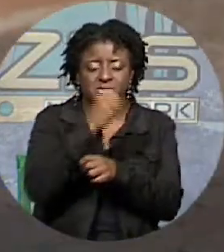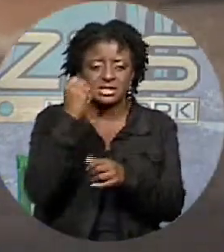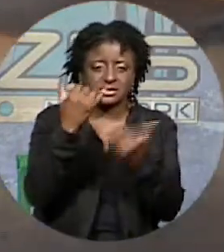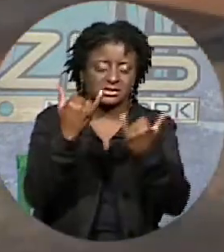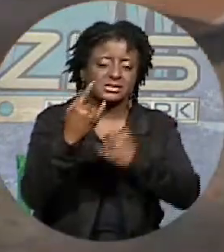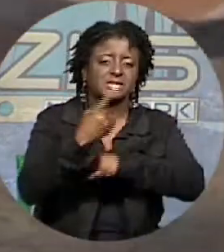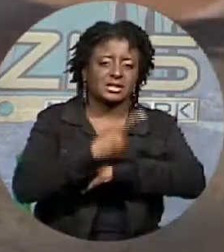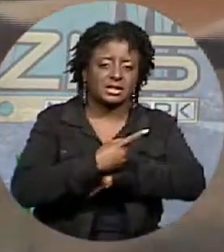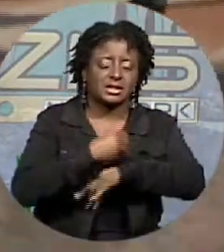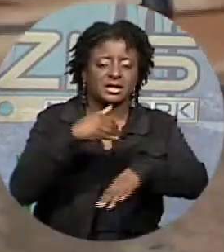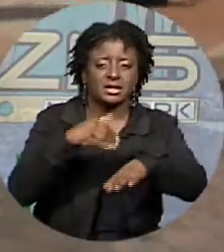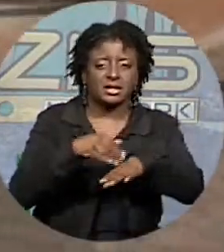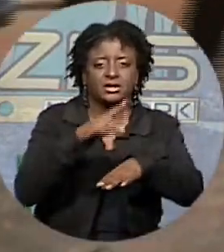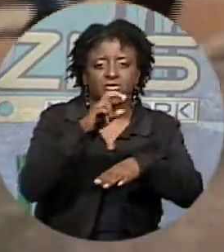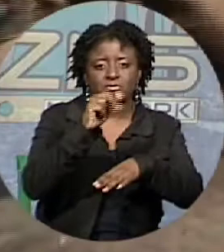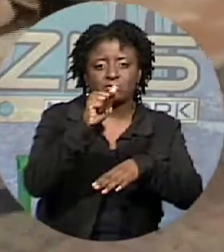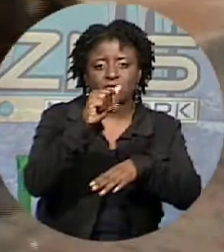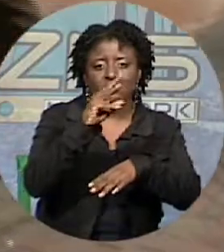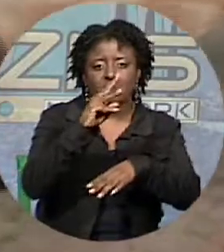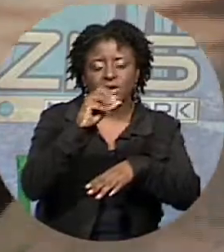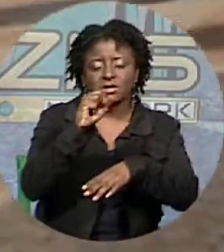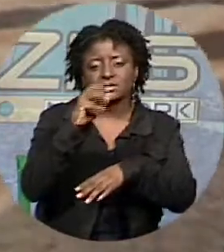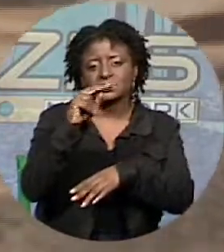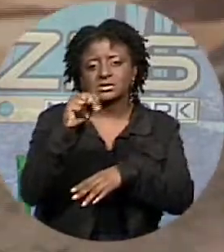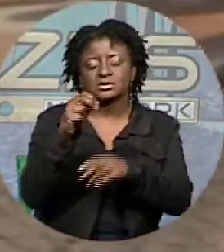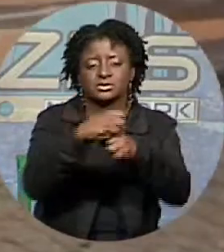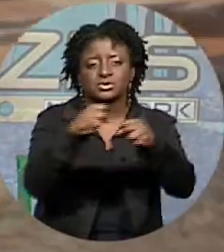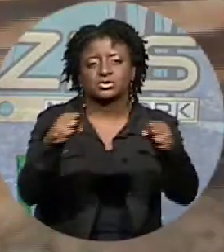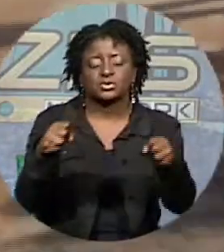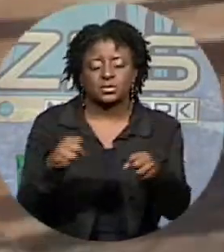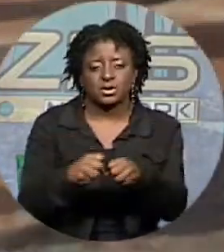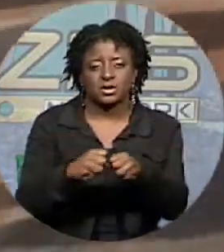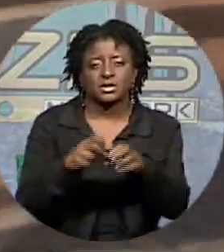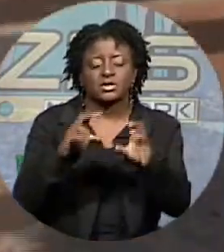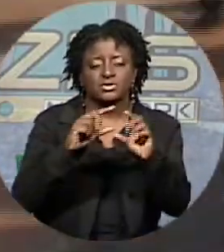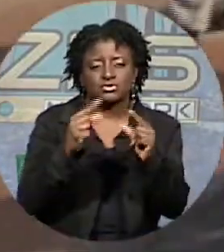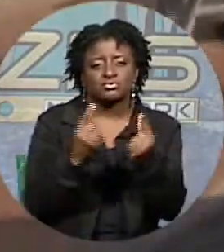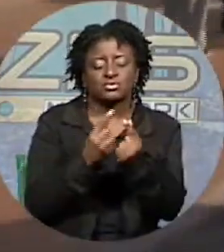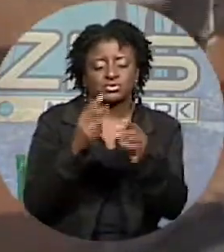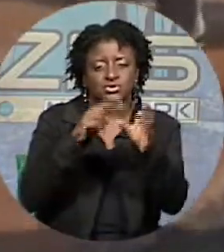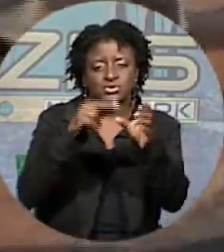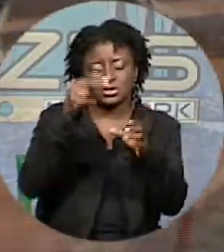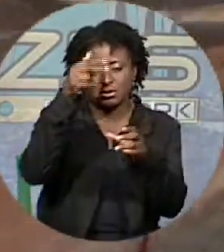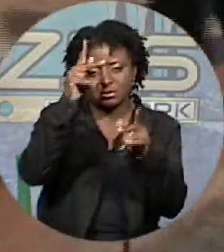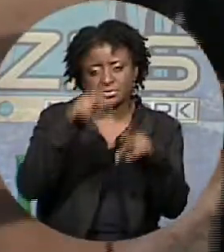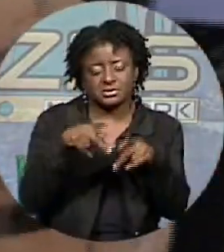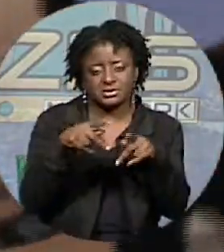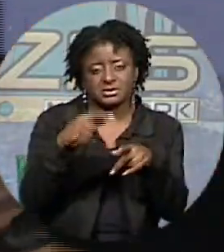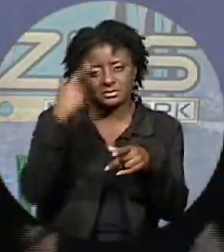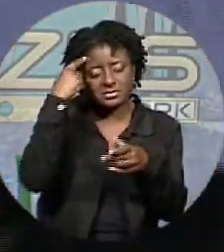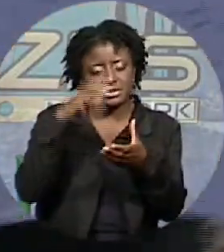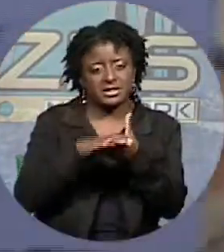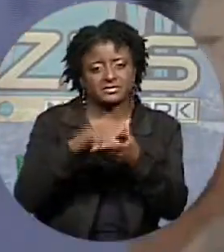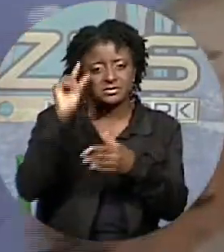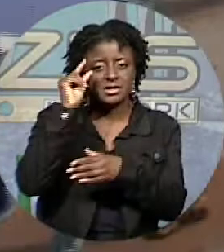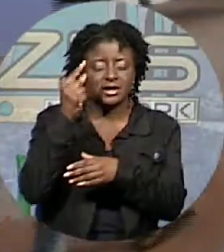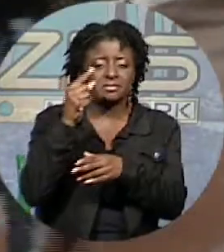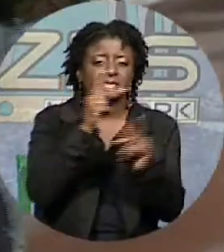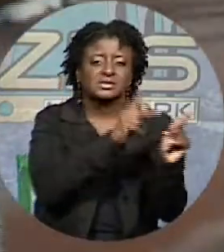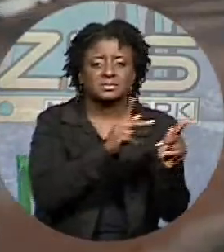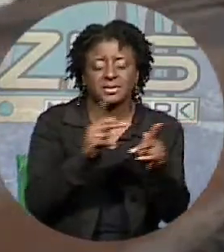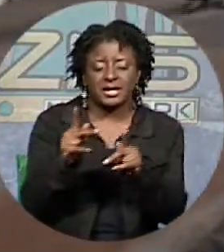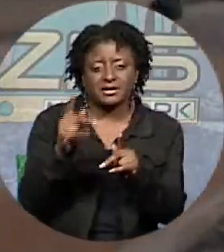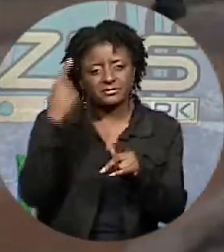Rawson Square. The group's executive chairman, Andrew Stewart, believes that the government's plan for the new tax regime was not well thought